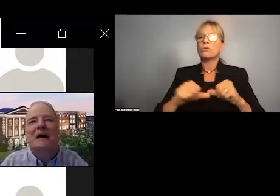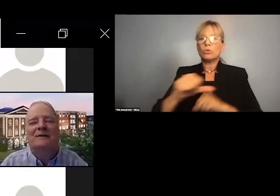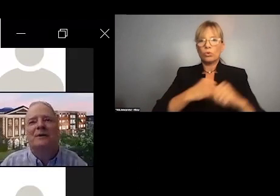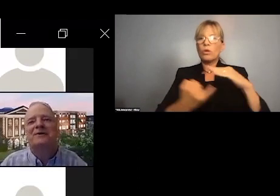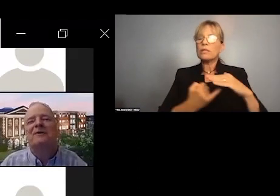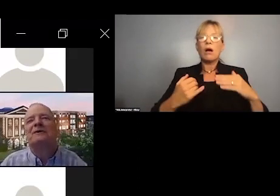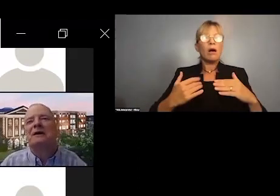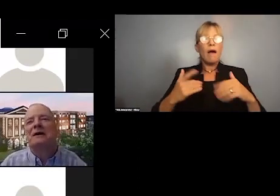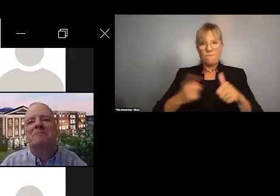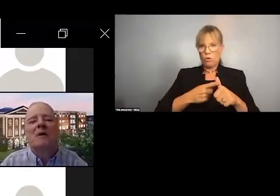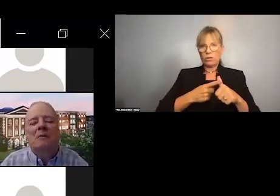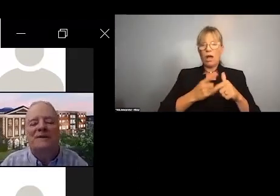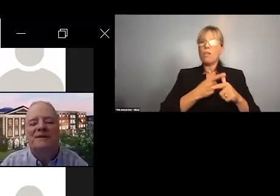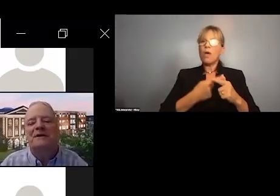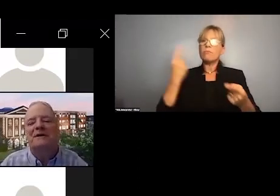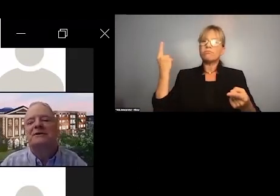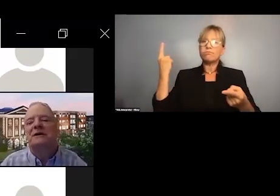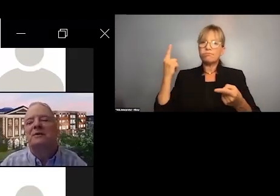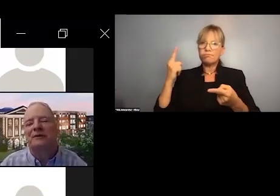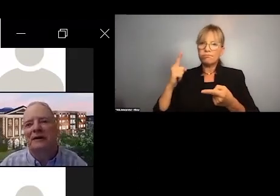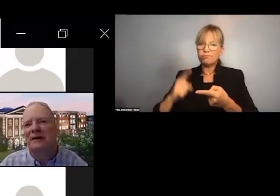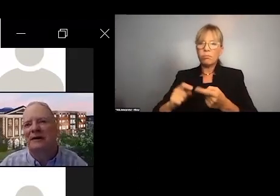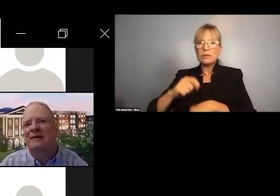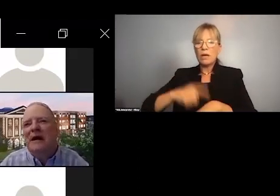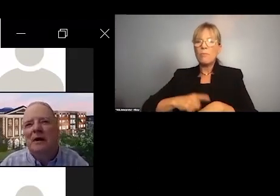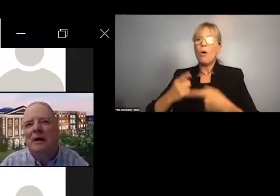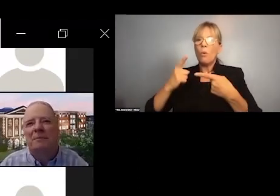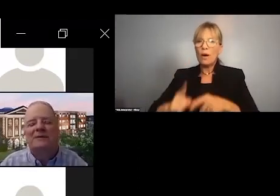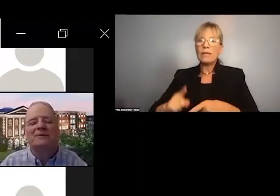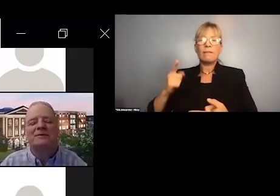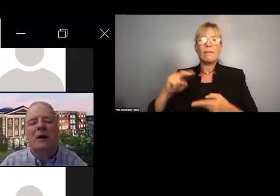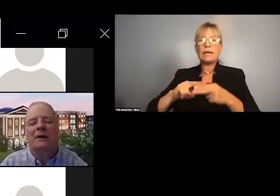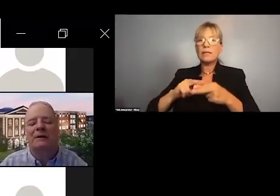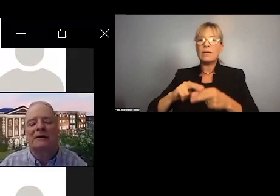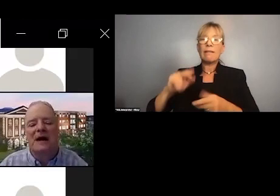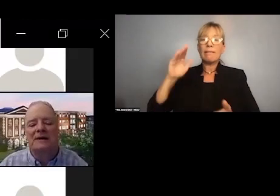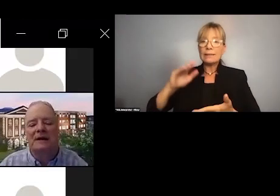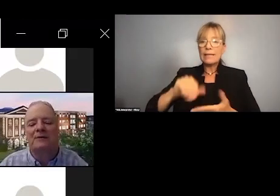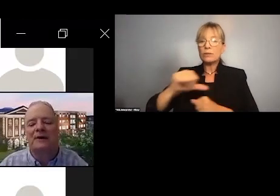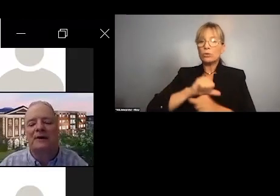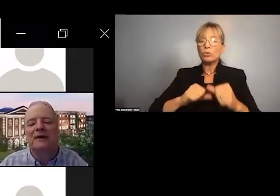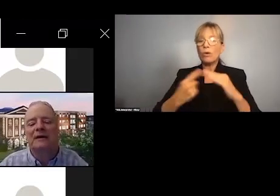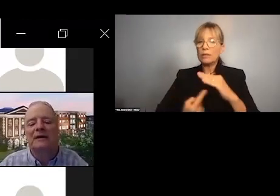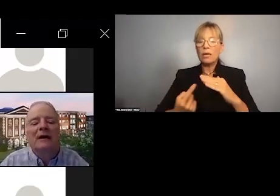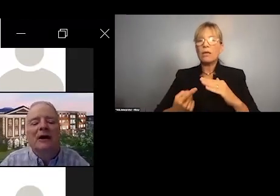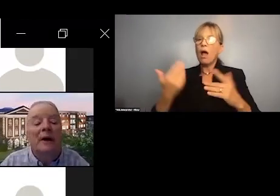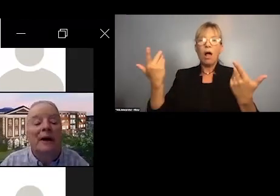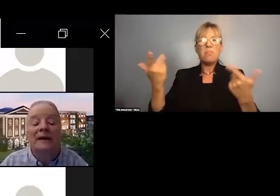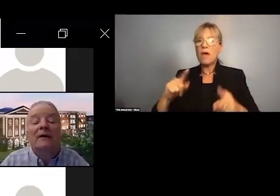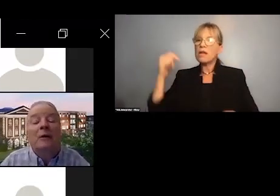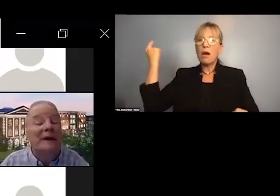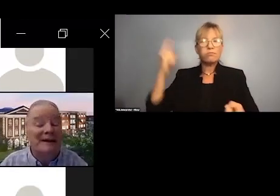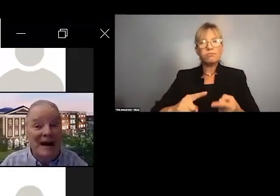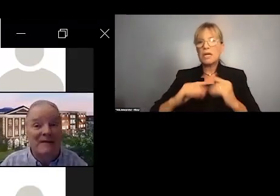tending to decrease over time. Once it starts decreasing, then plateaus out and does not decrease